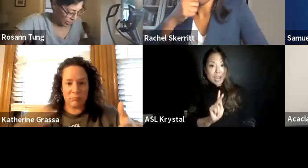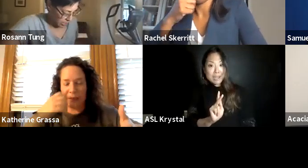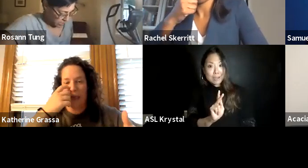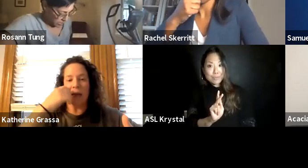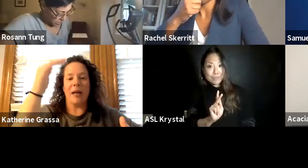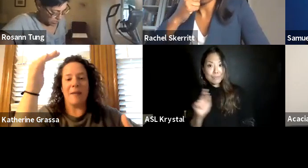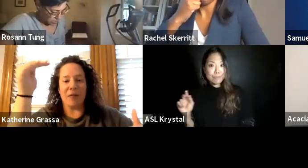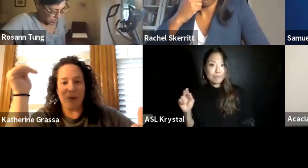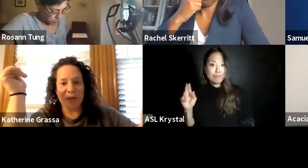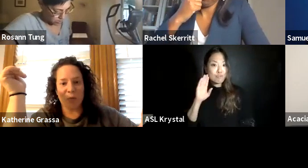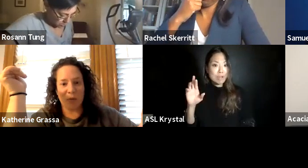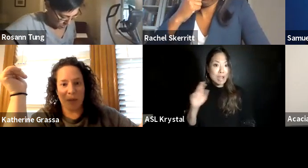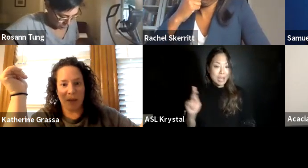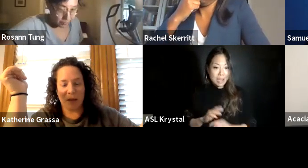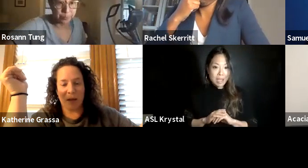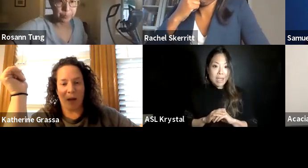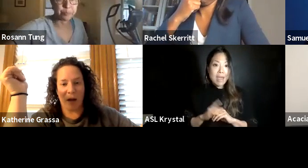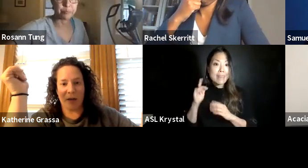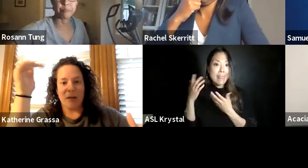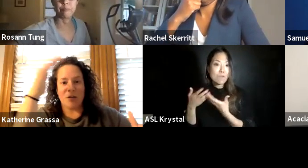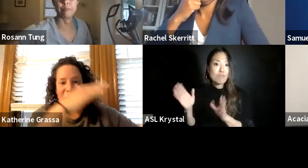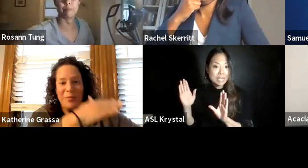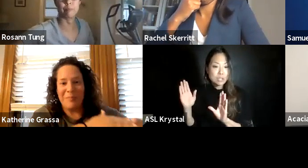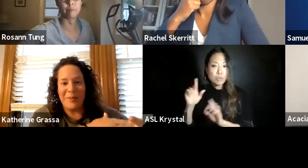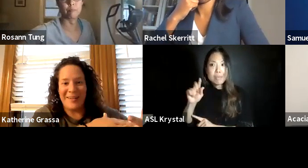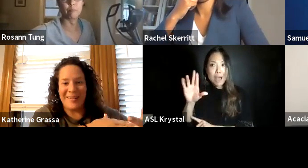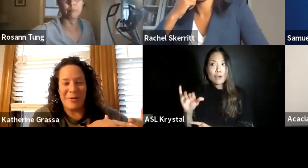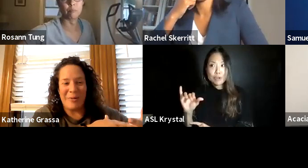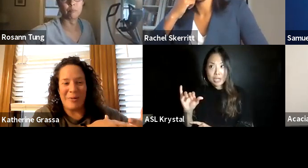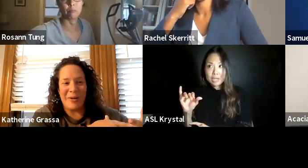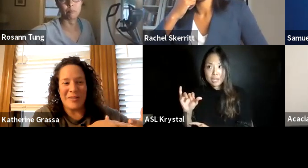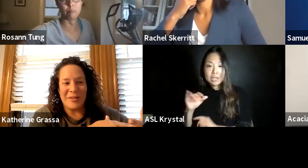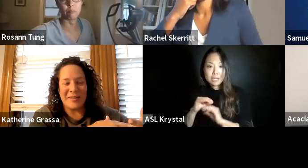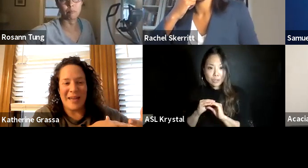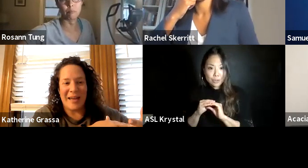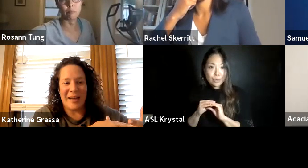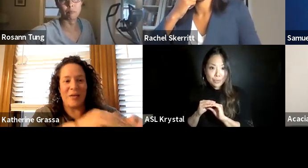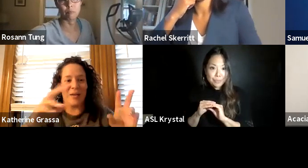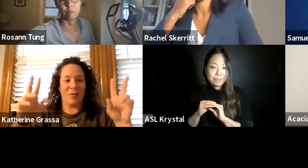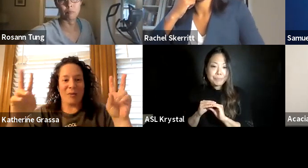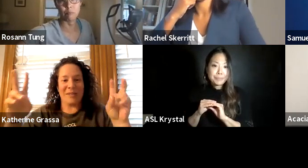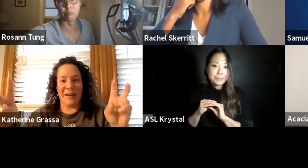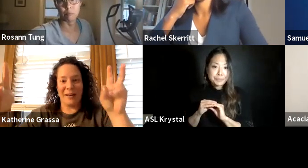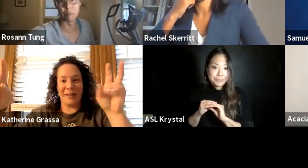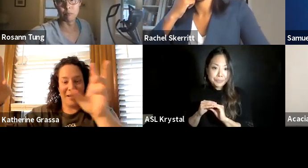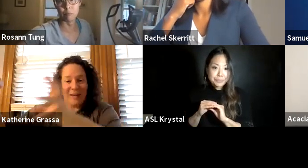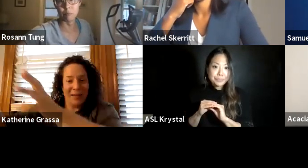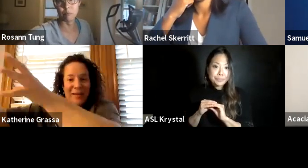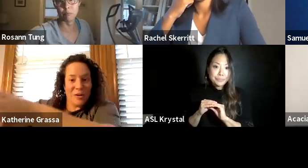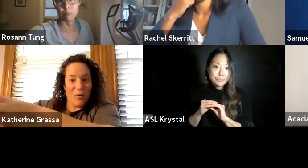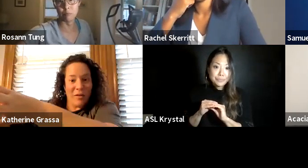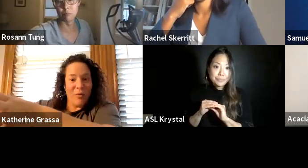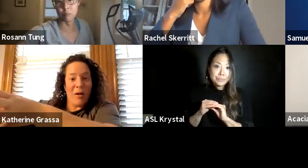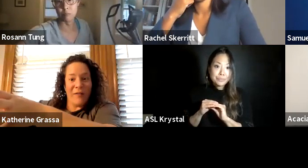1-year plan. And then the rest would be lottery. So you were one of the students that was invited,